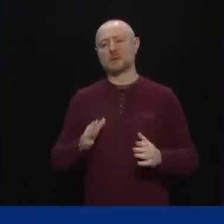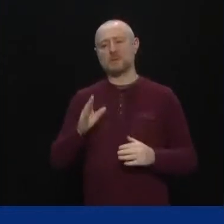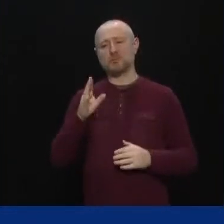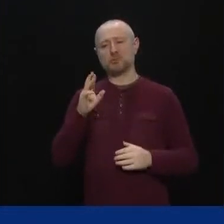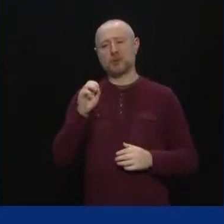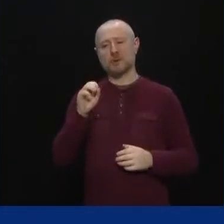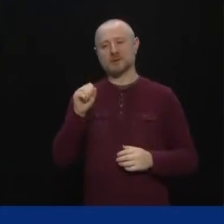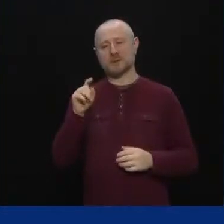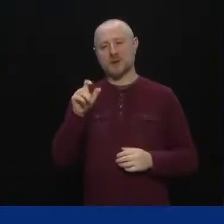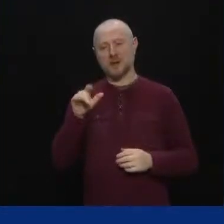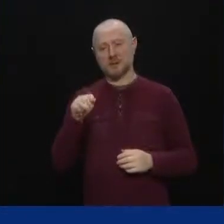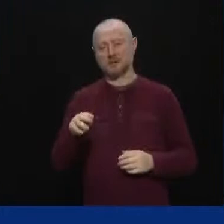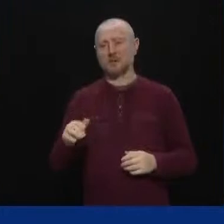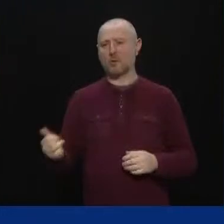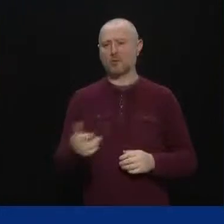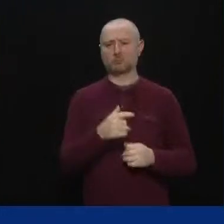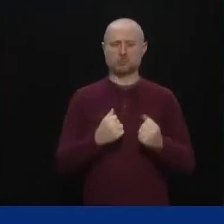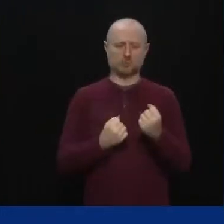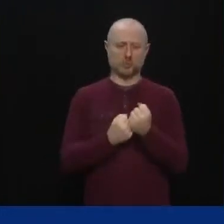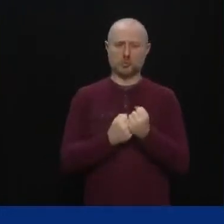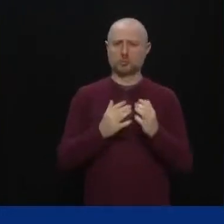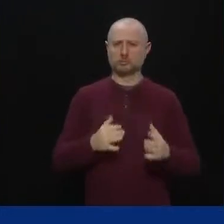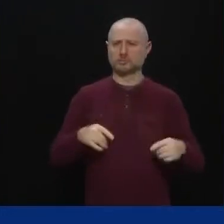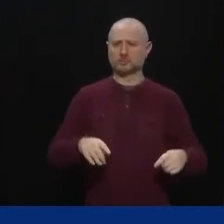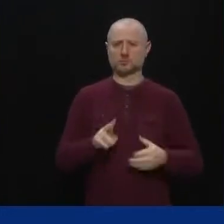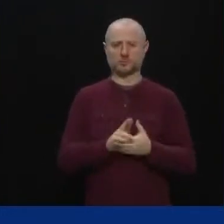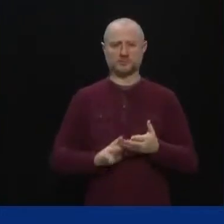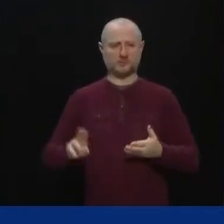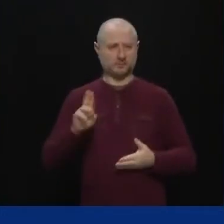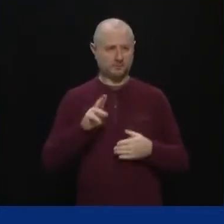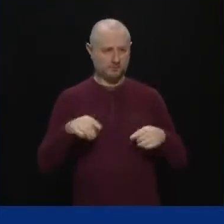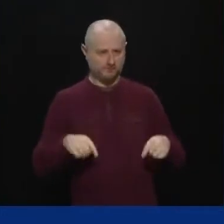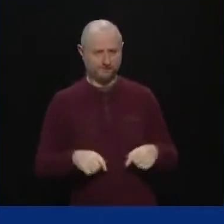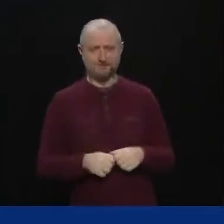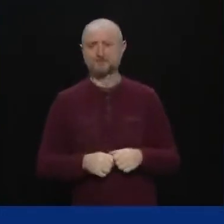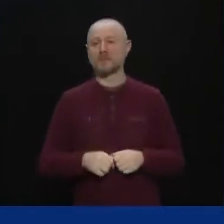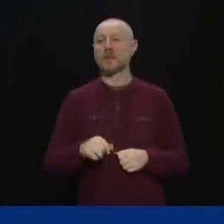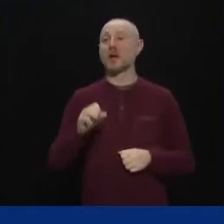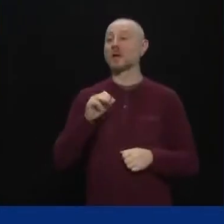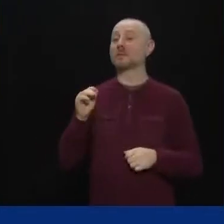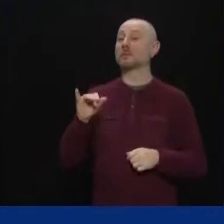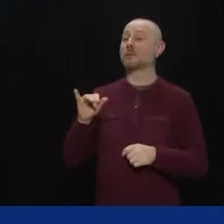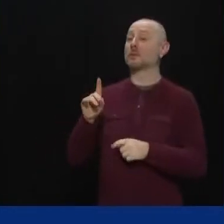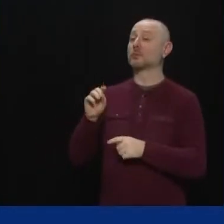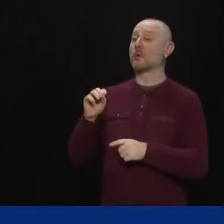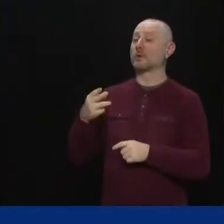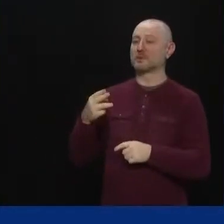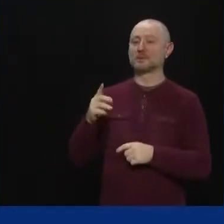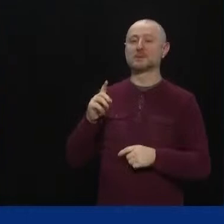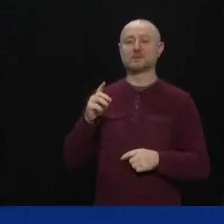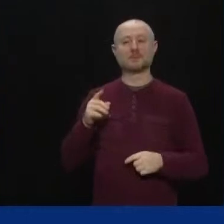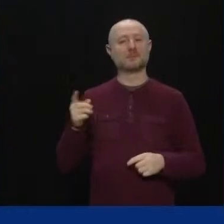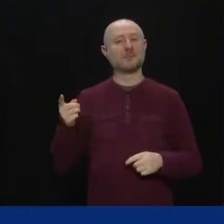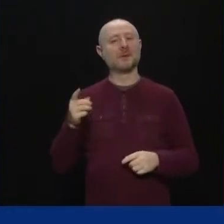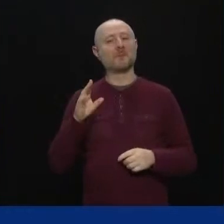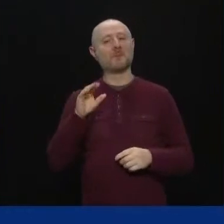of the University at Albany, as well as DOH Commissioner Mary Bassett and